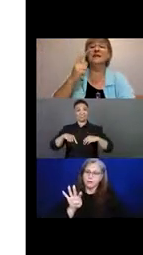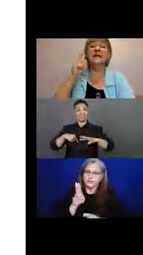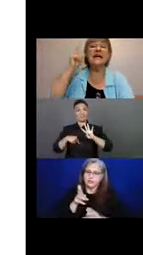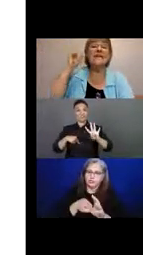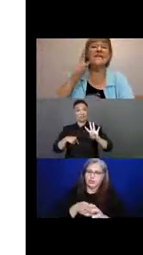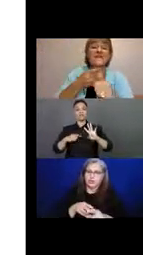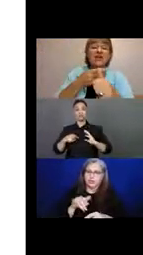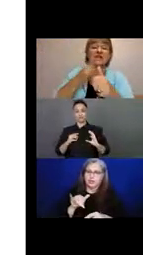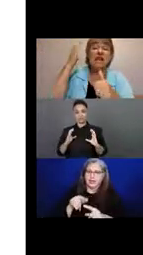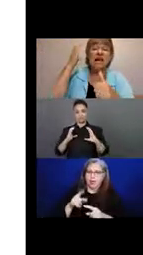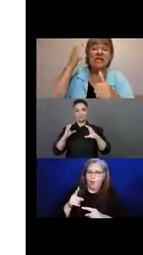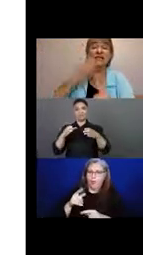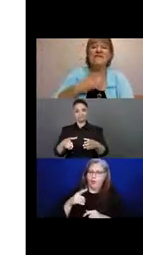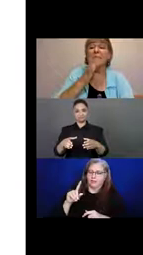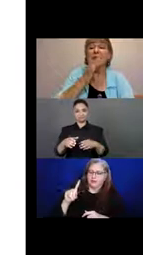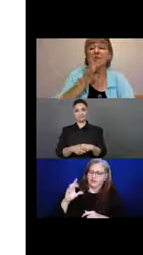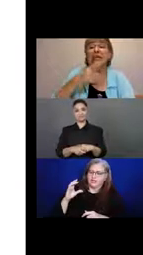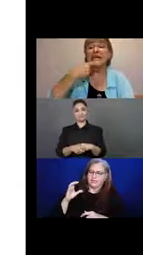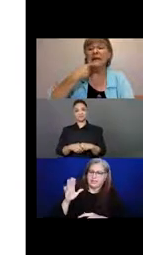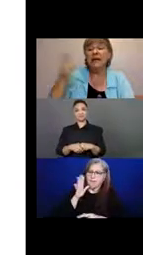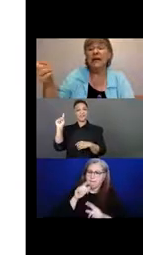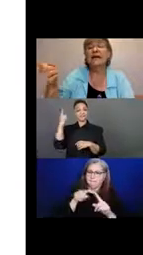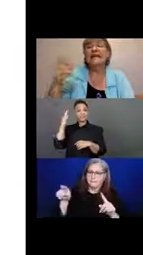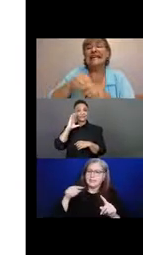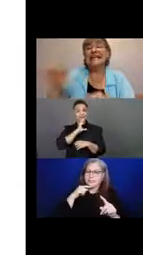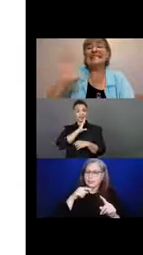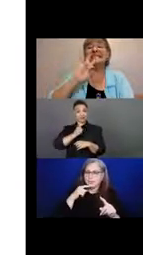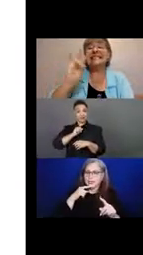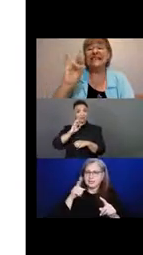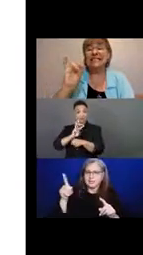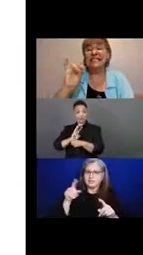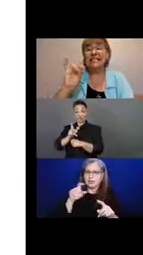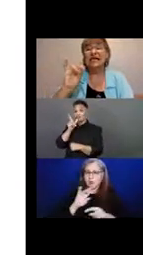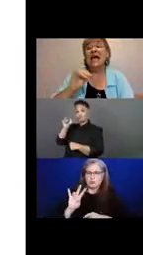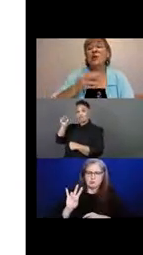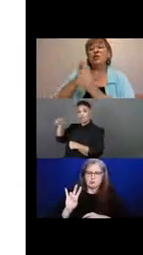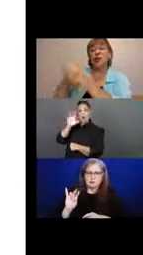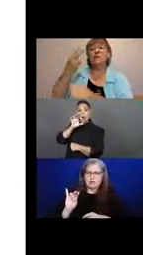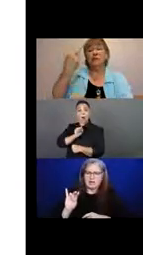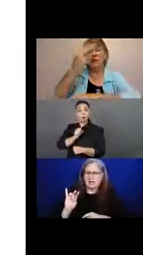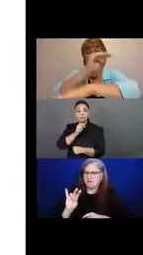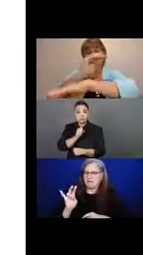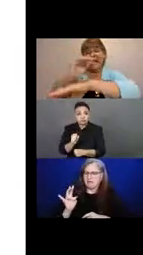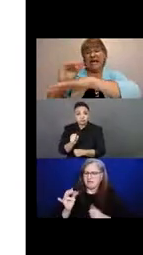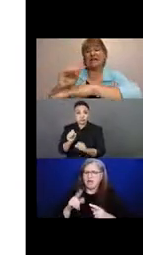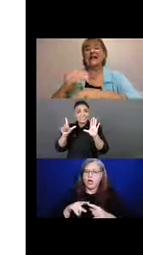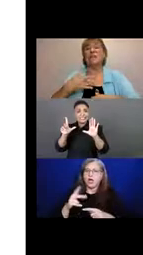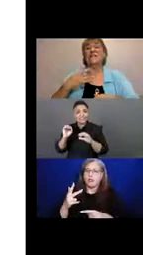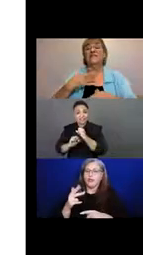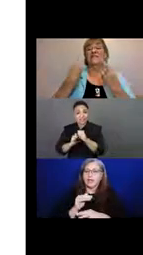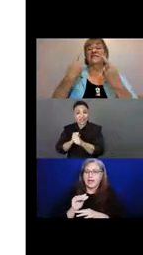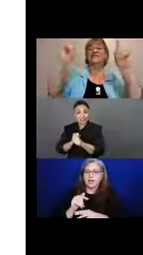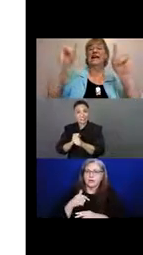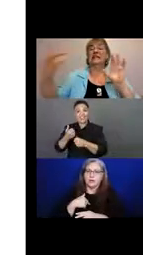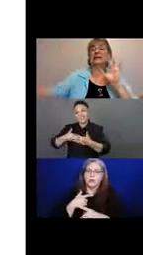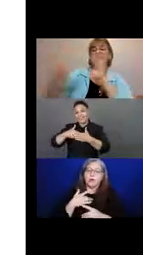one first cousin of my mother, hearing, in his 70s. We joined them for 3 nights, and we